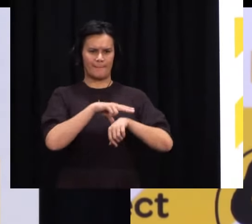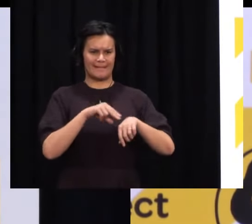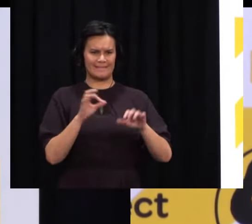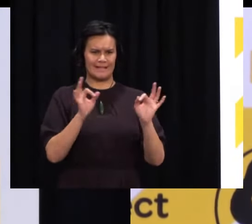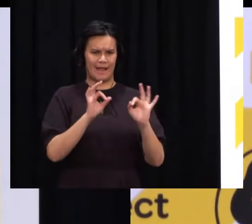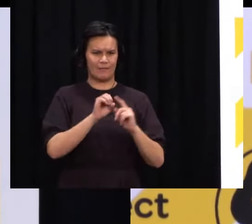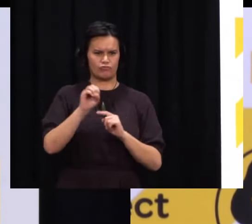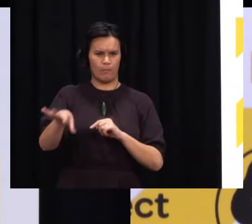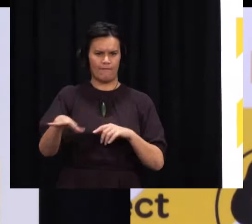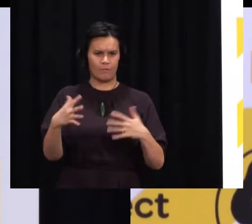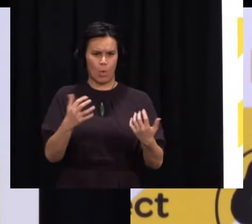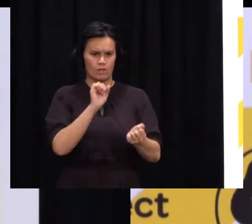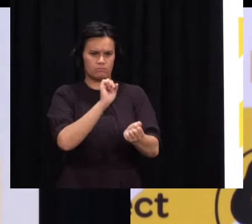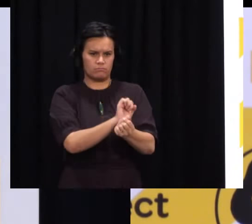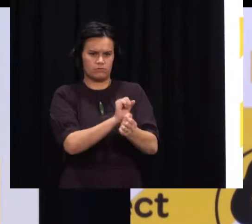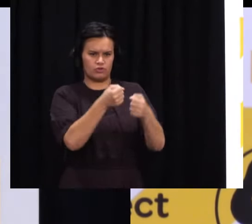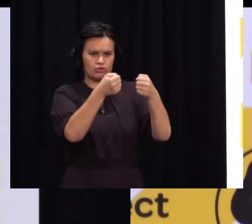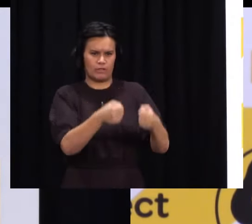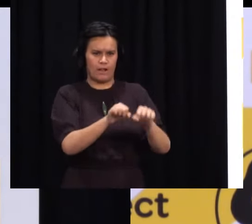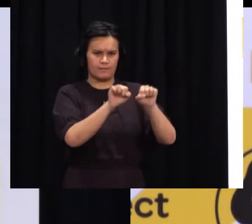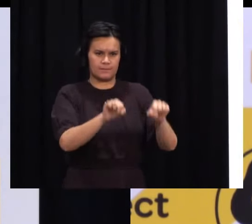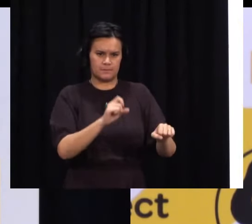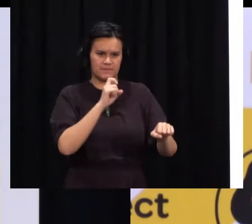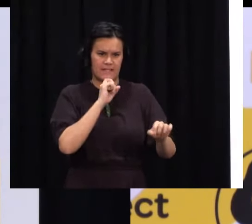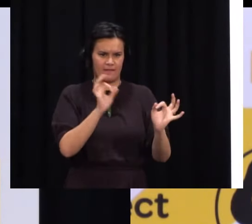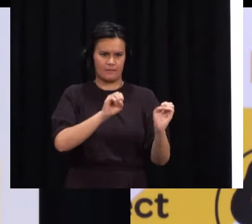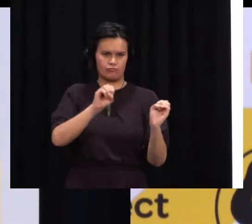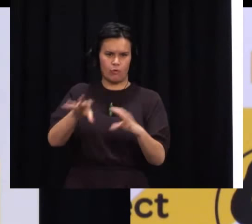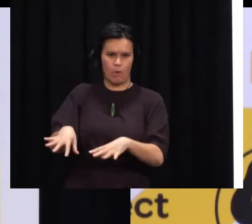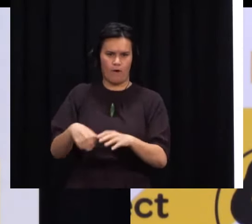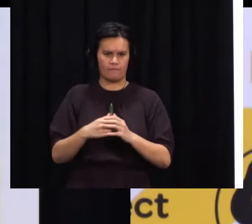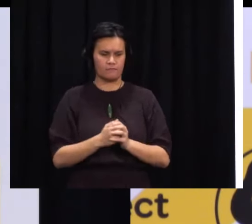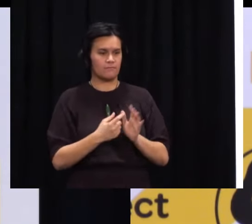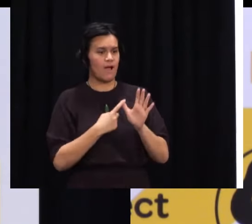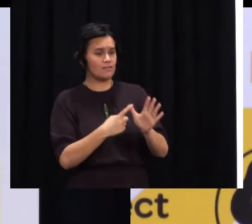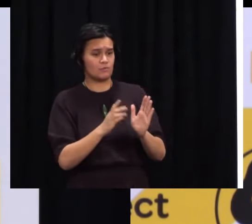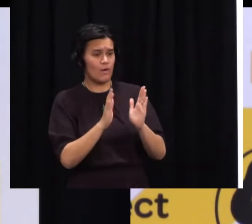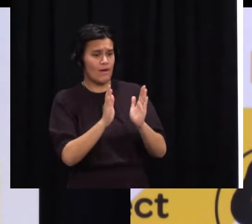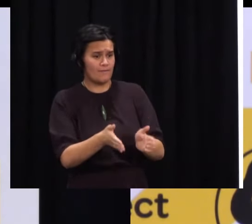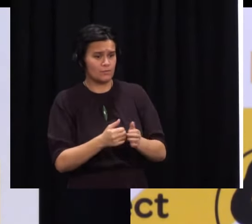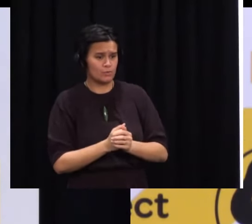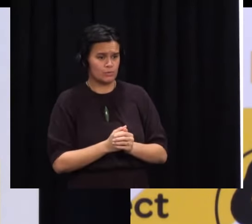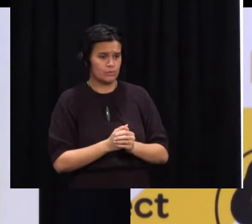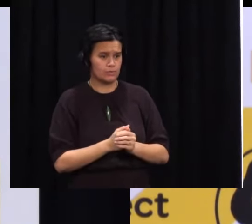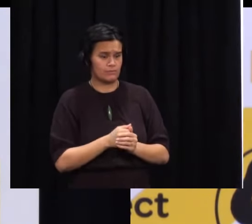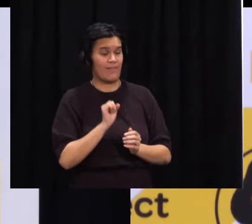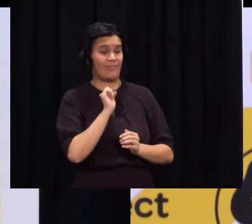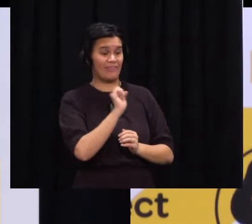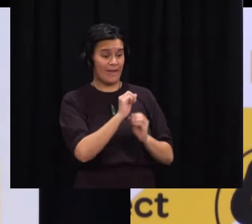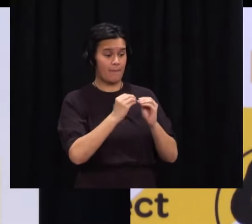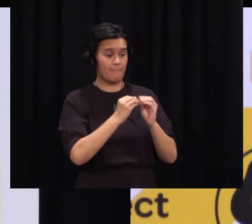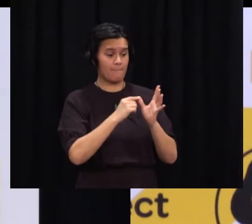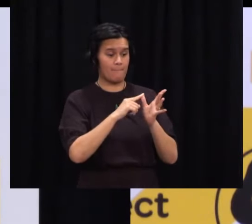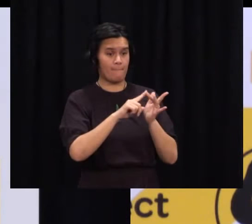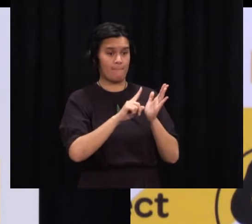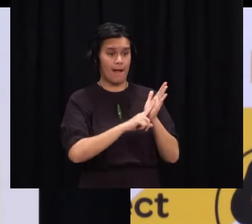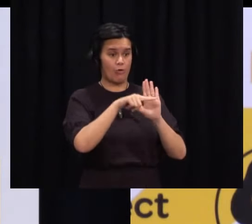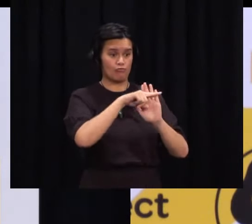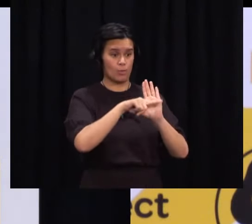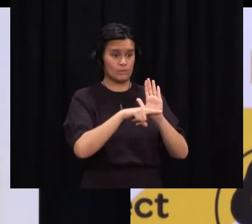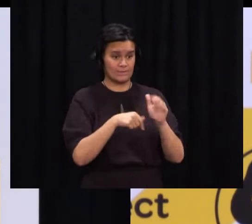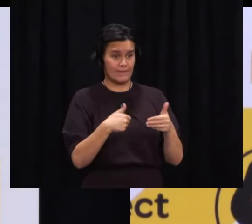dropped off by corrections. But it is part of their requirements. It's set out in their bail requirements how they are meant to